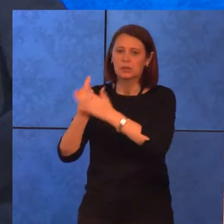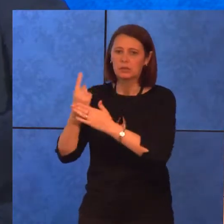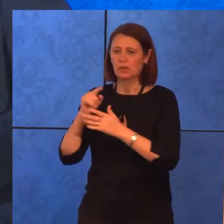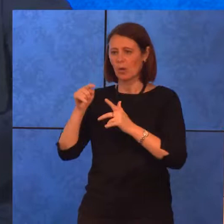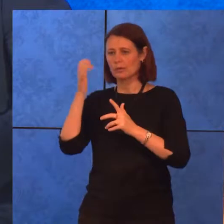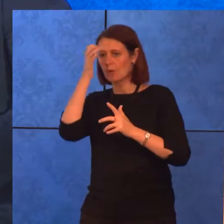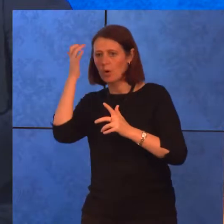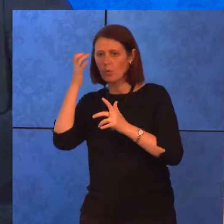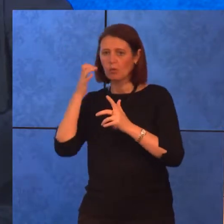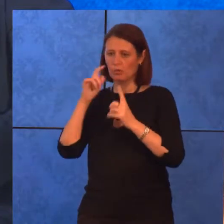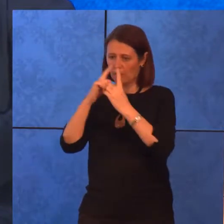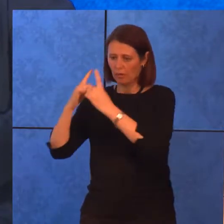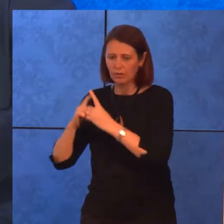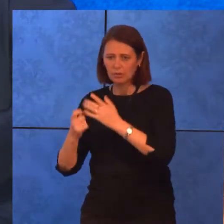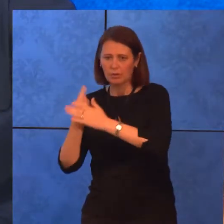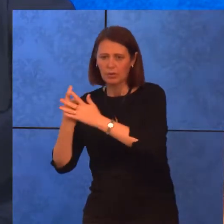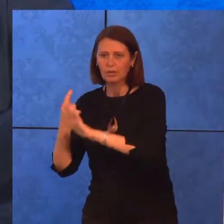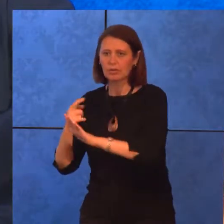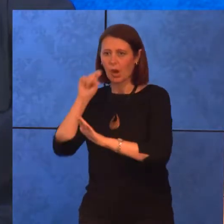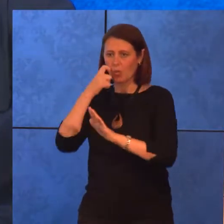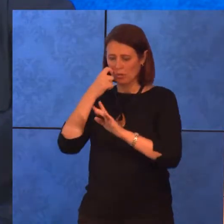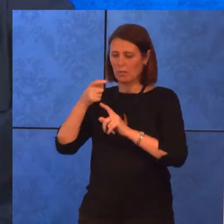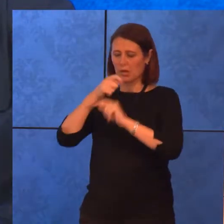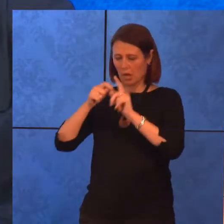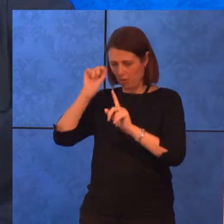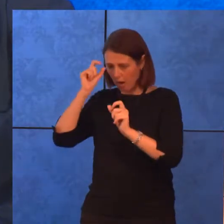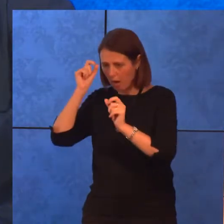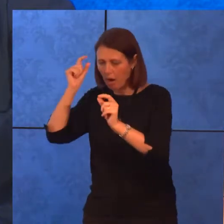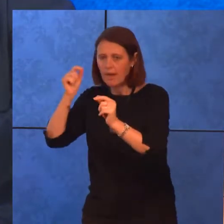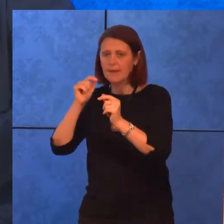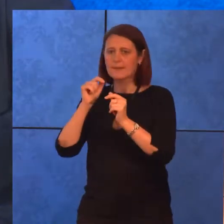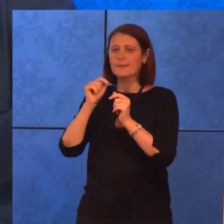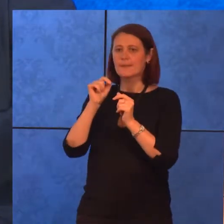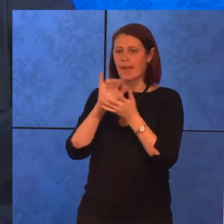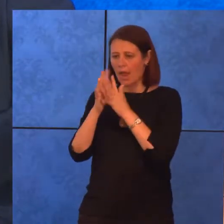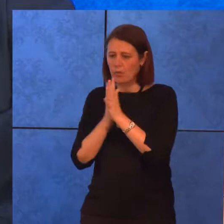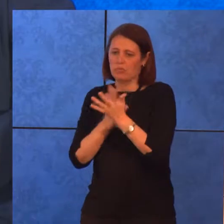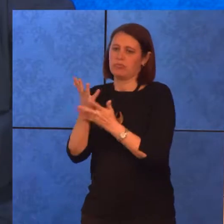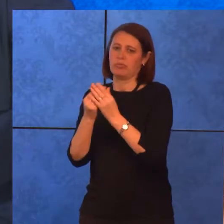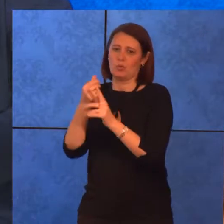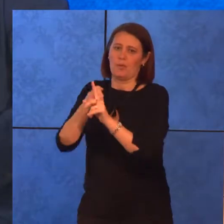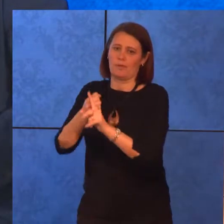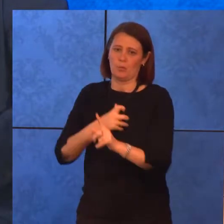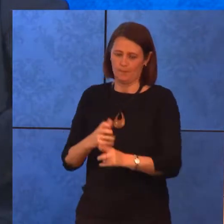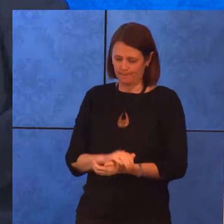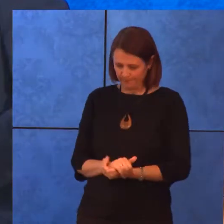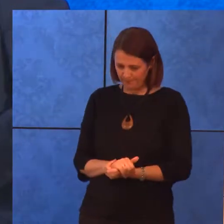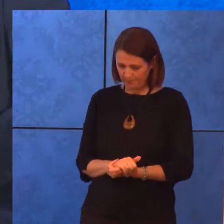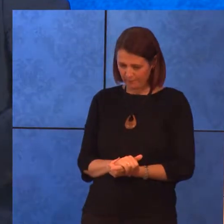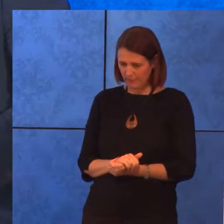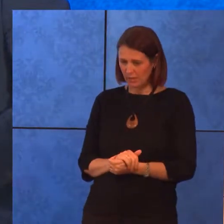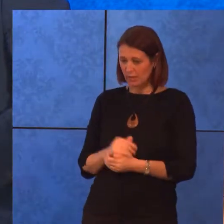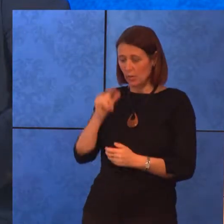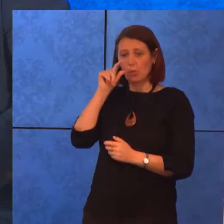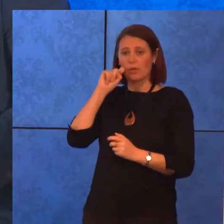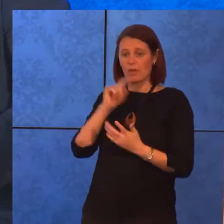formal consultative mechanisms, we'll get sharper insights into how we're interacting with advocates, and that will allow us to share those